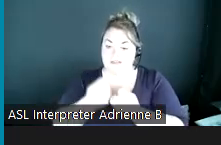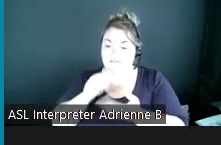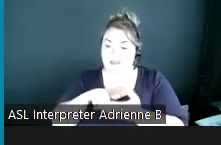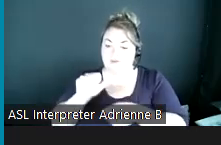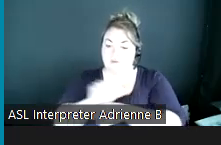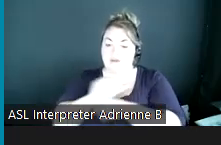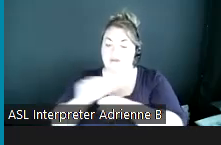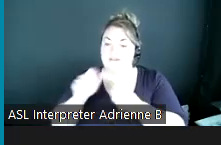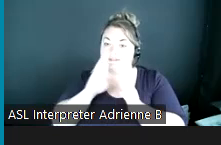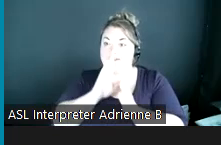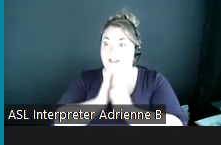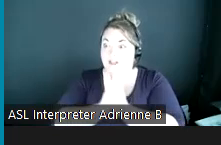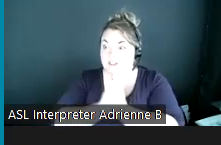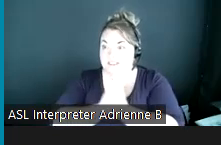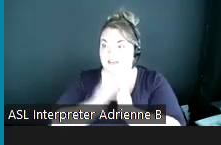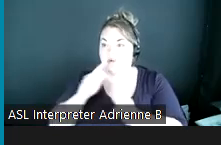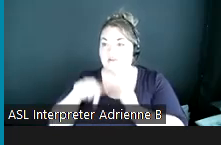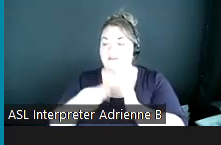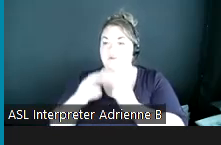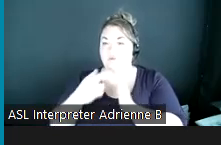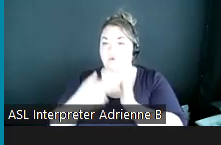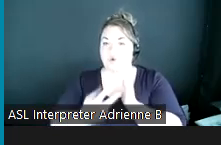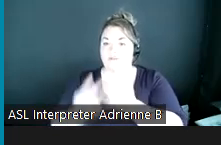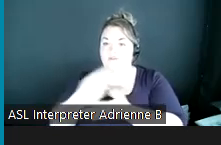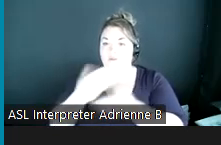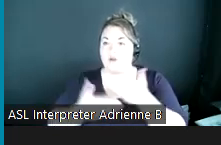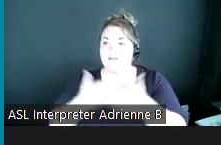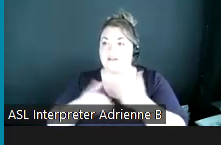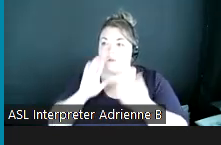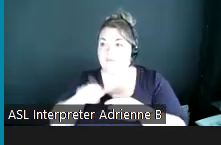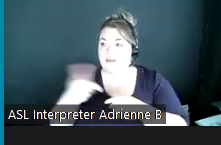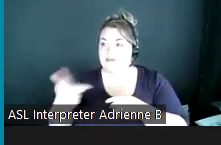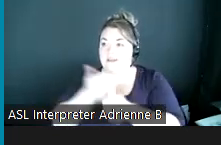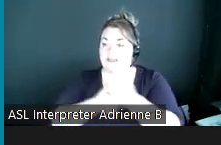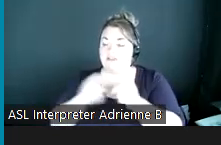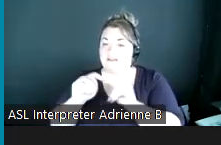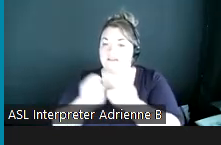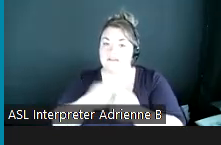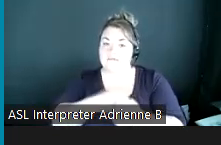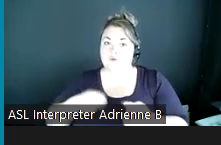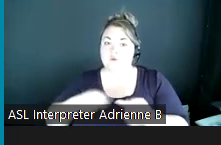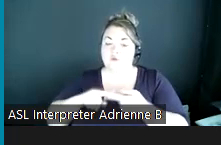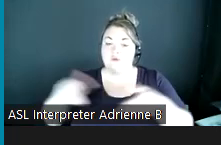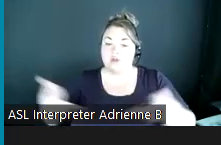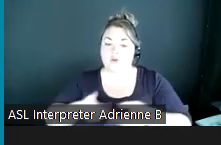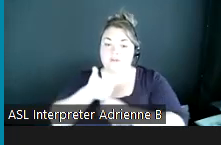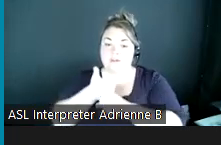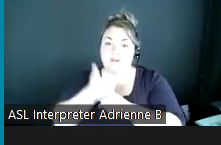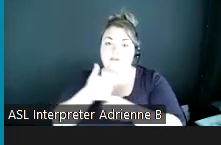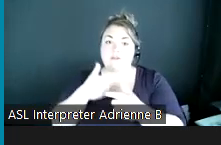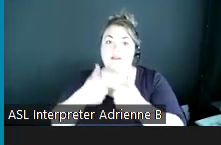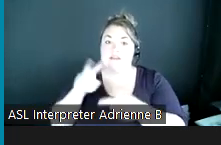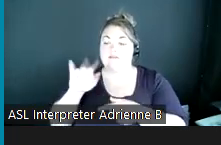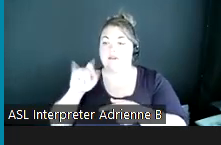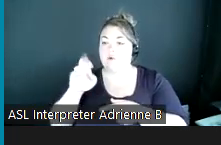working diligently on this rule rewrite process. And I will pass it around to each of my team members to introduce themselves, and then Victoria will